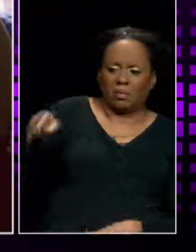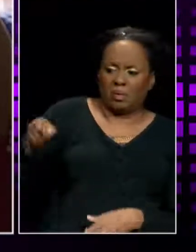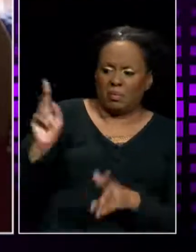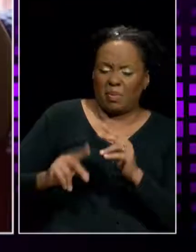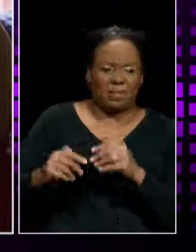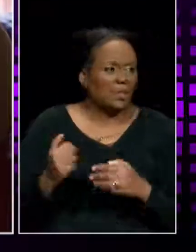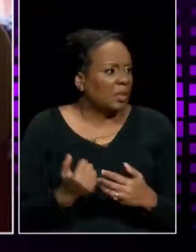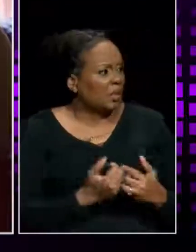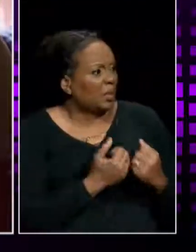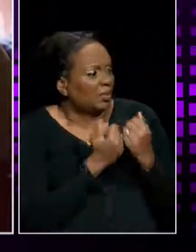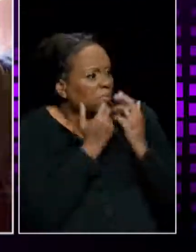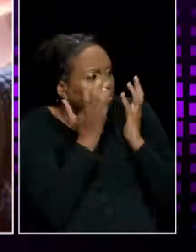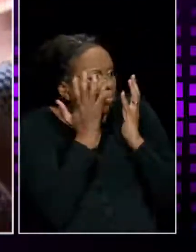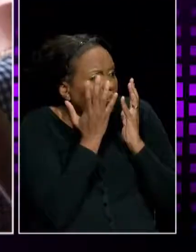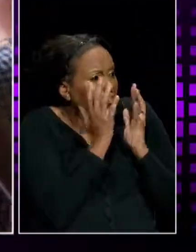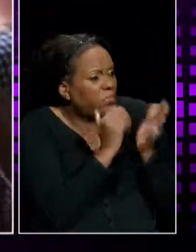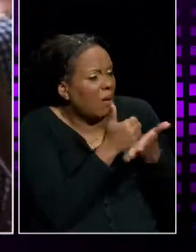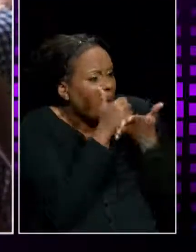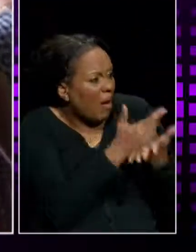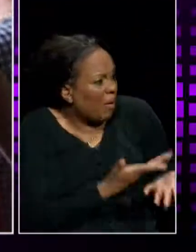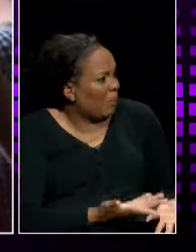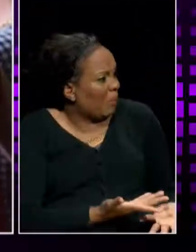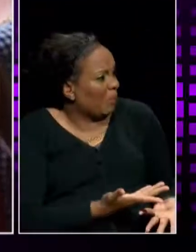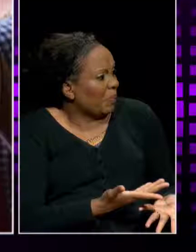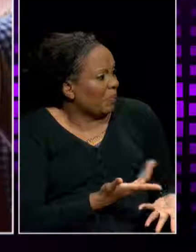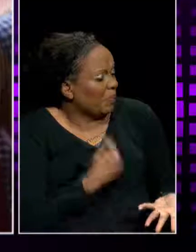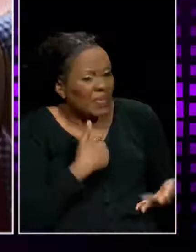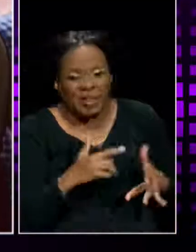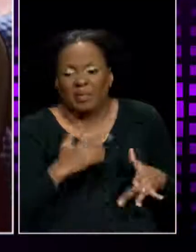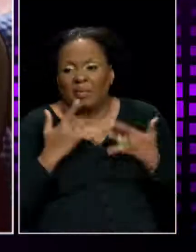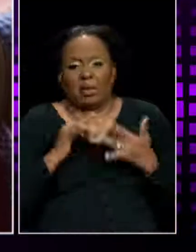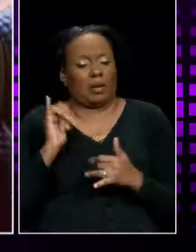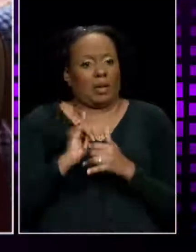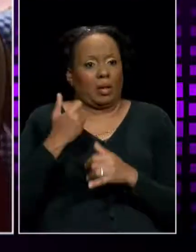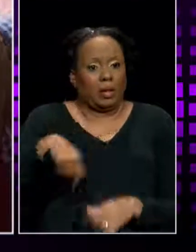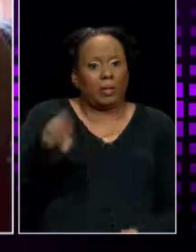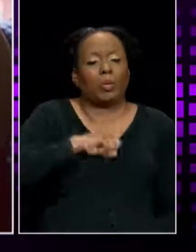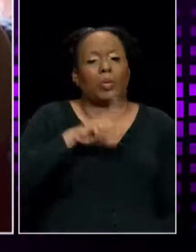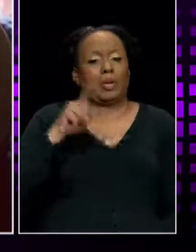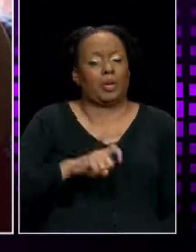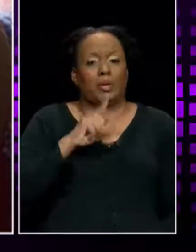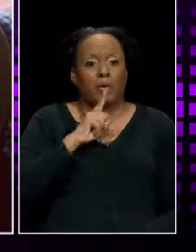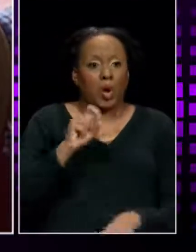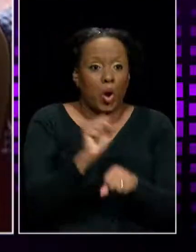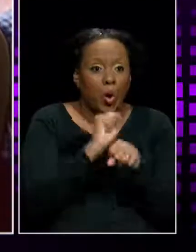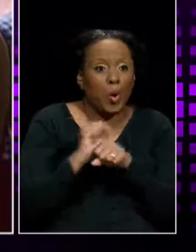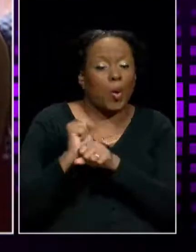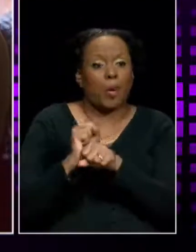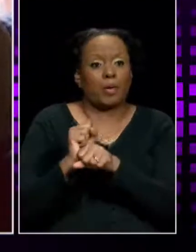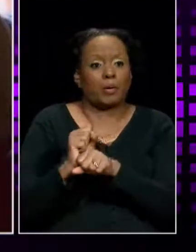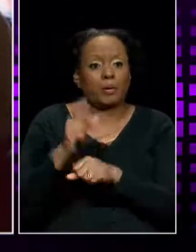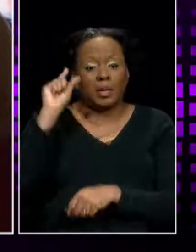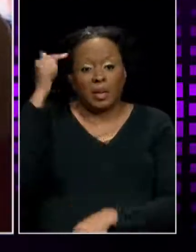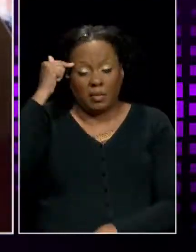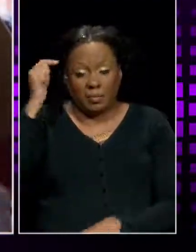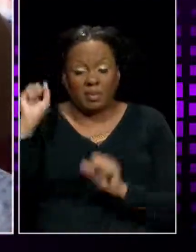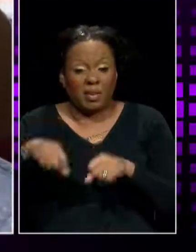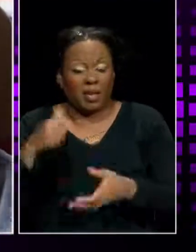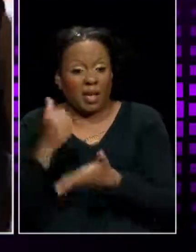to like try to get help. So I would say it's more like a thing that the people need to work on more than the government. Although the government can put in more